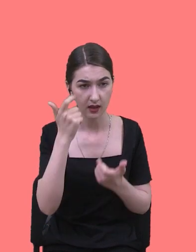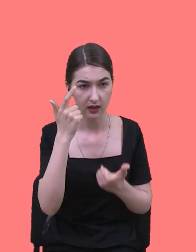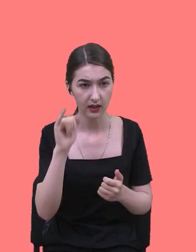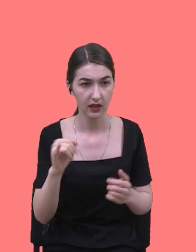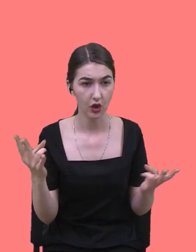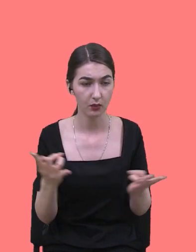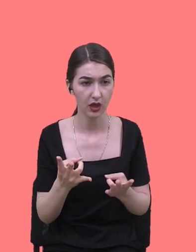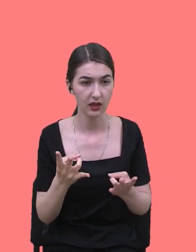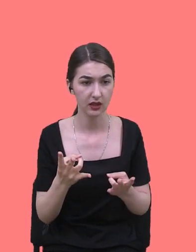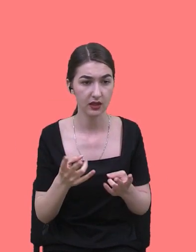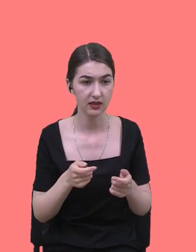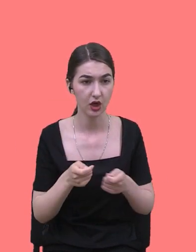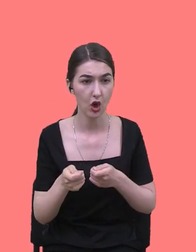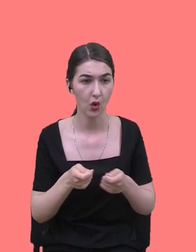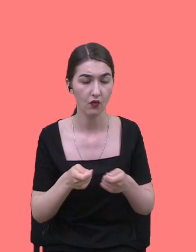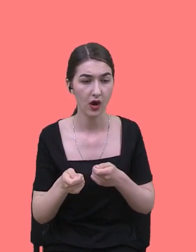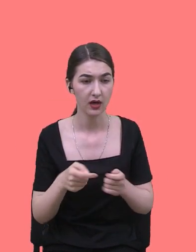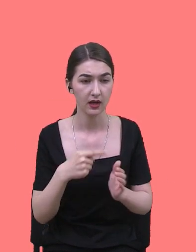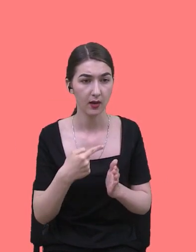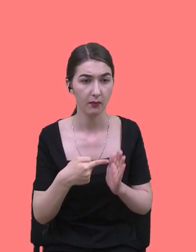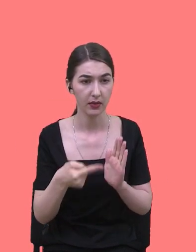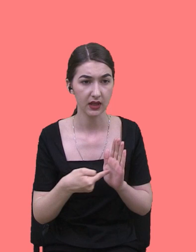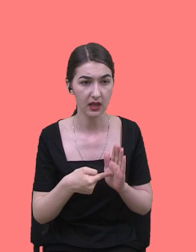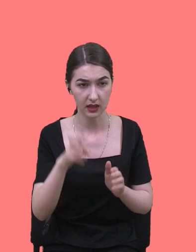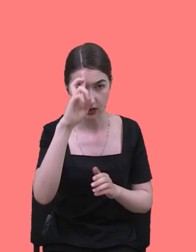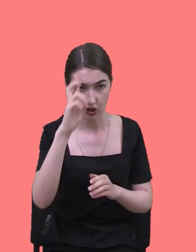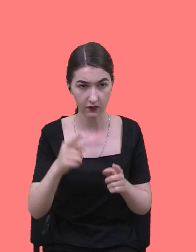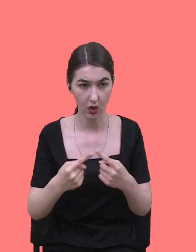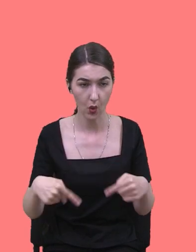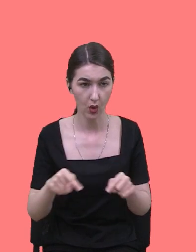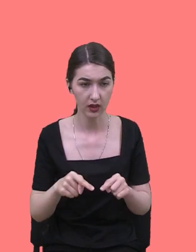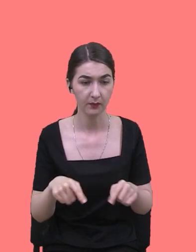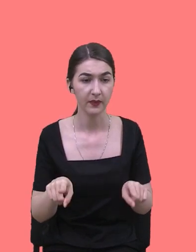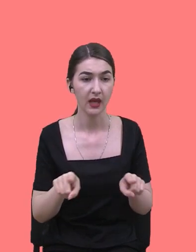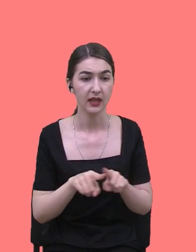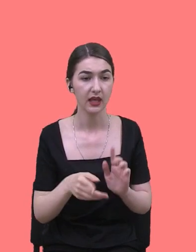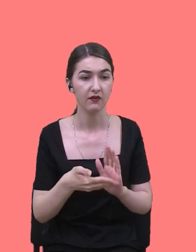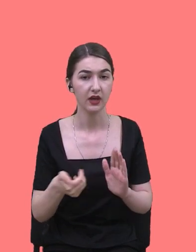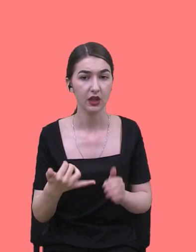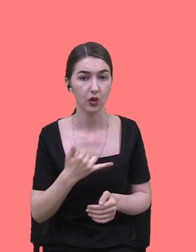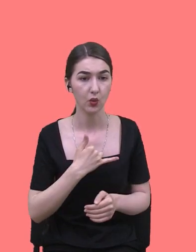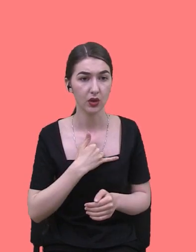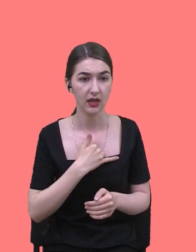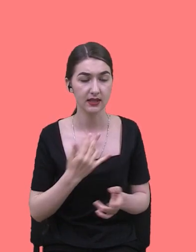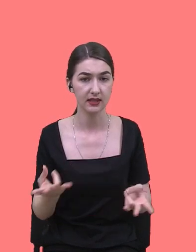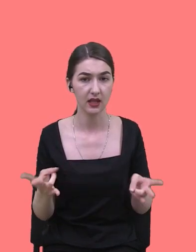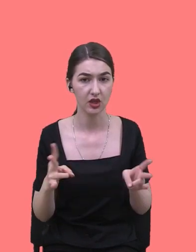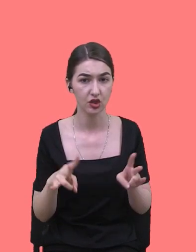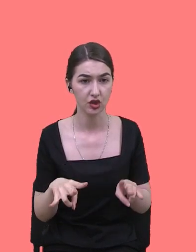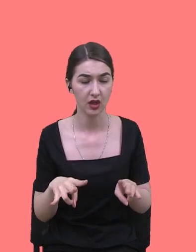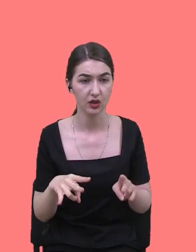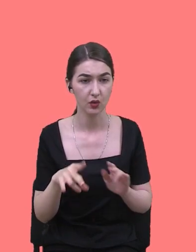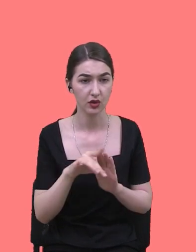are all still challenges on our to-do list to look at and see how we can address them. But